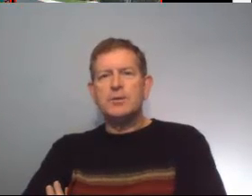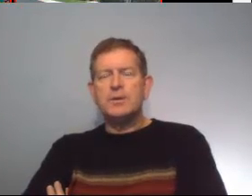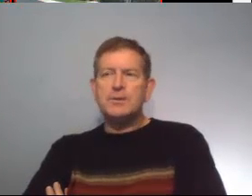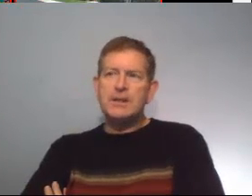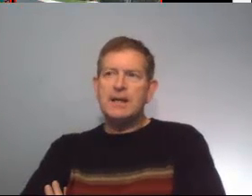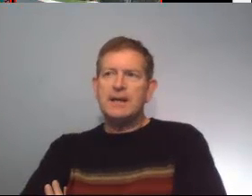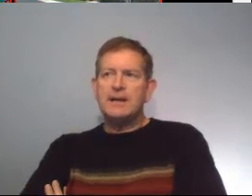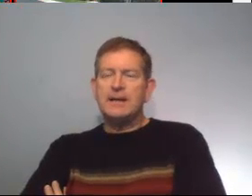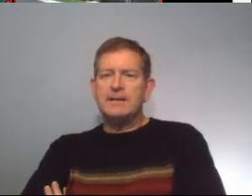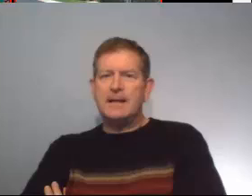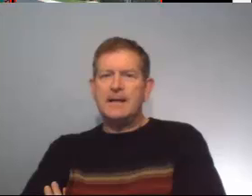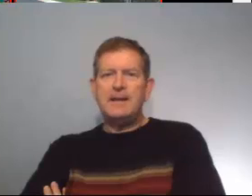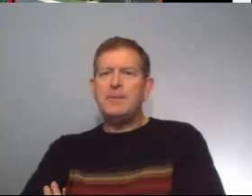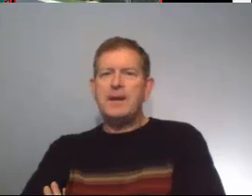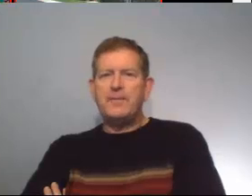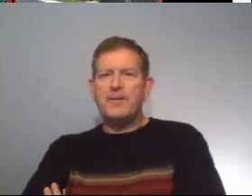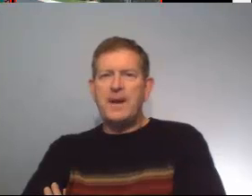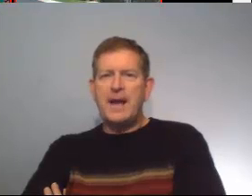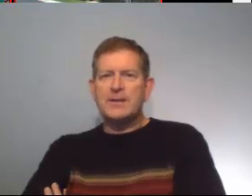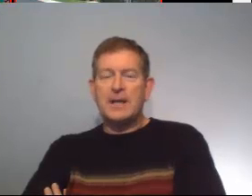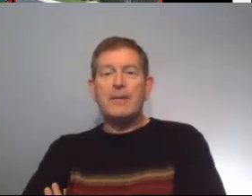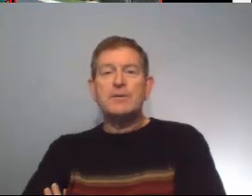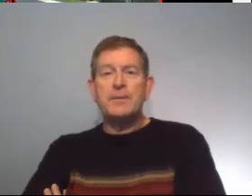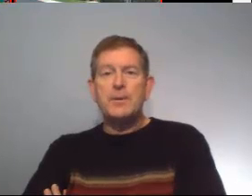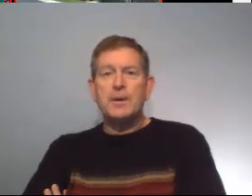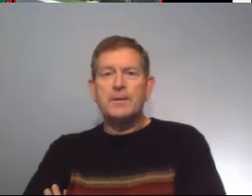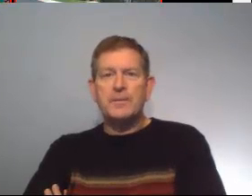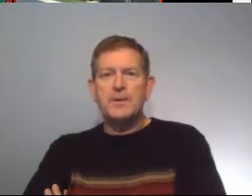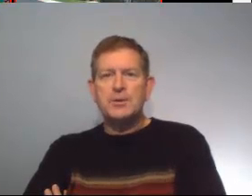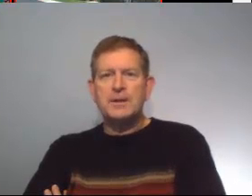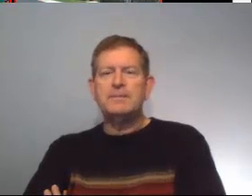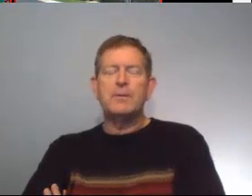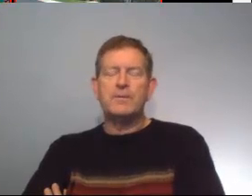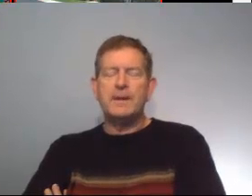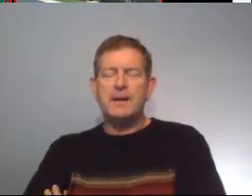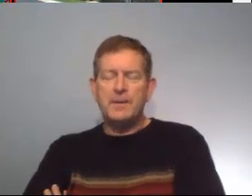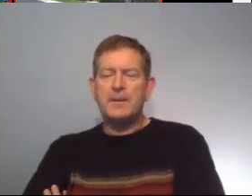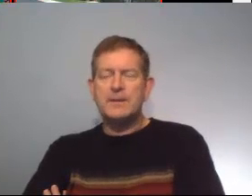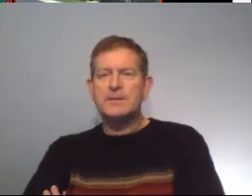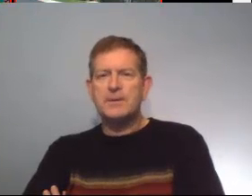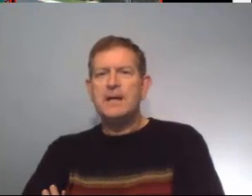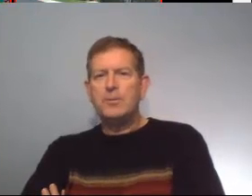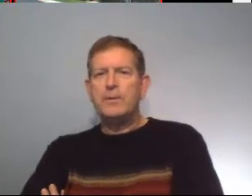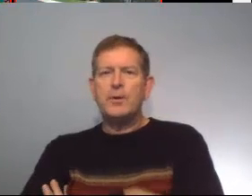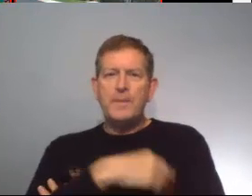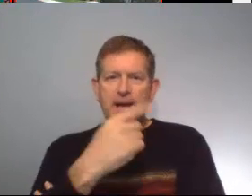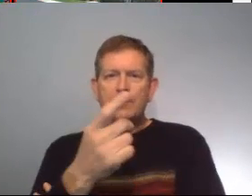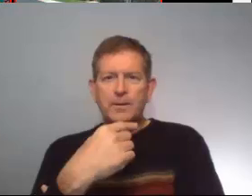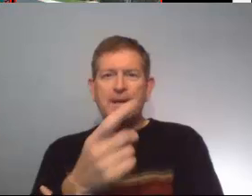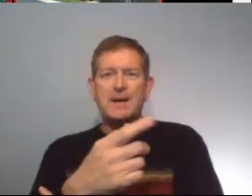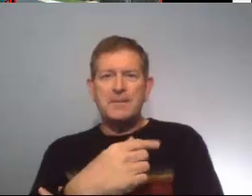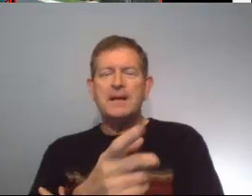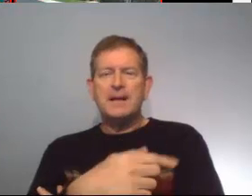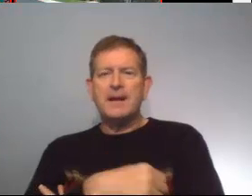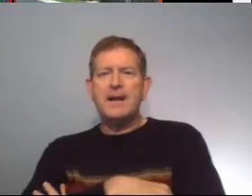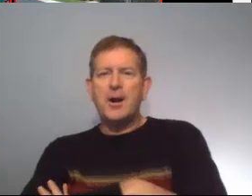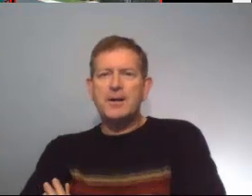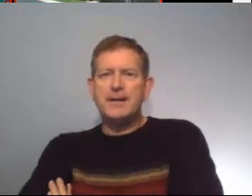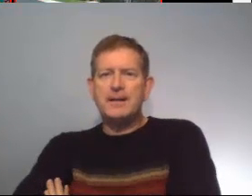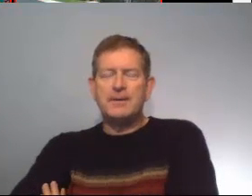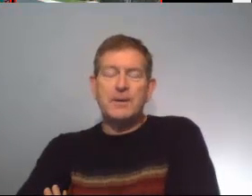the students, and they would make fun of my accent. I was from the north, from Michigan. They were from Alabama, and so we would go back and forth, kind